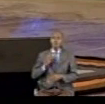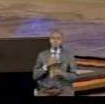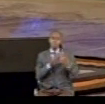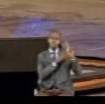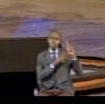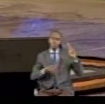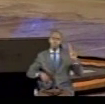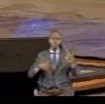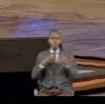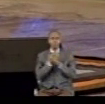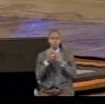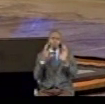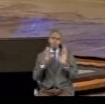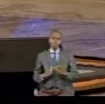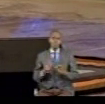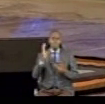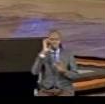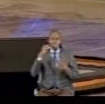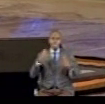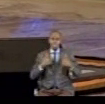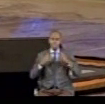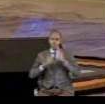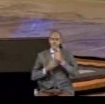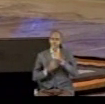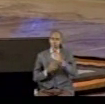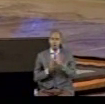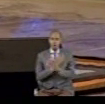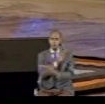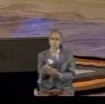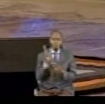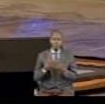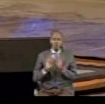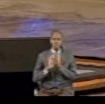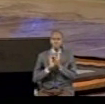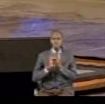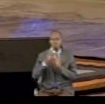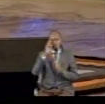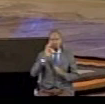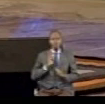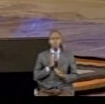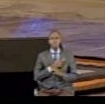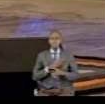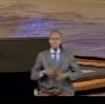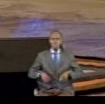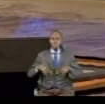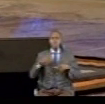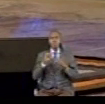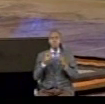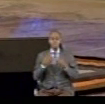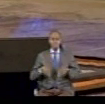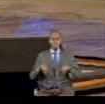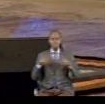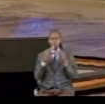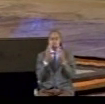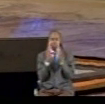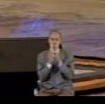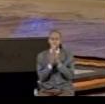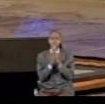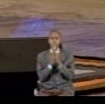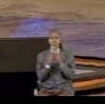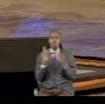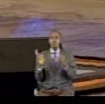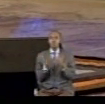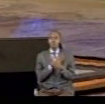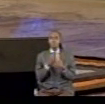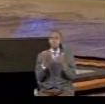left a perfect example for us. Live a life of prayer. Before service,